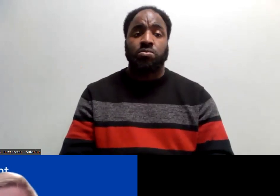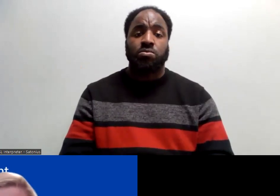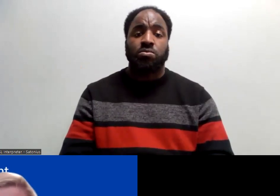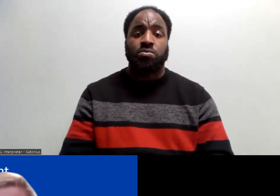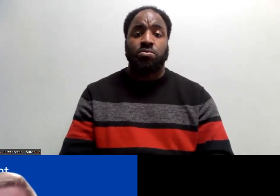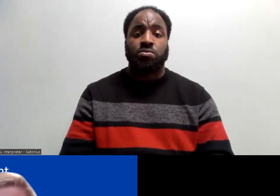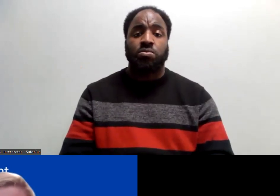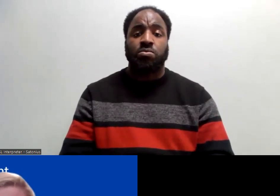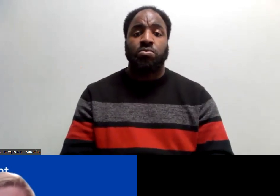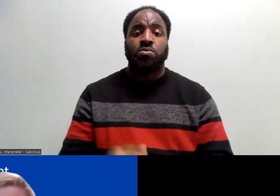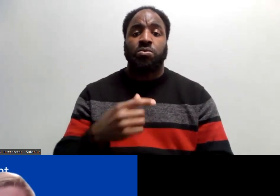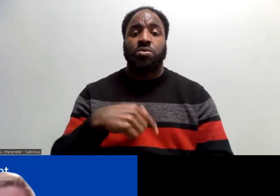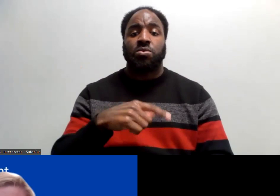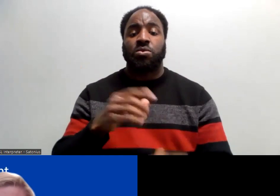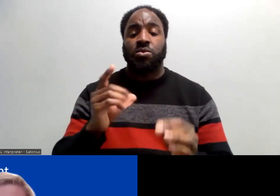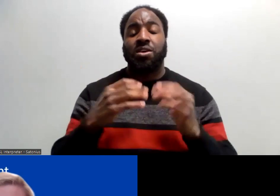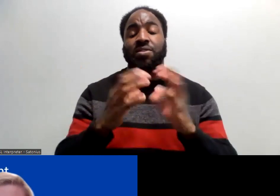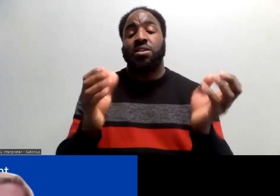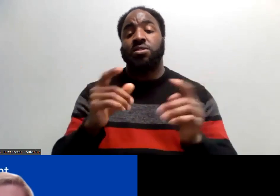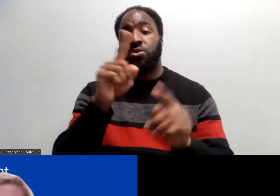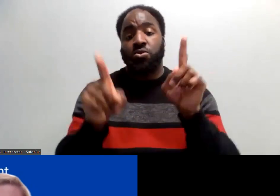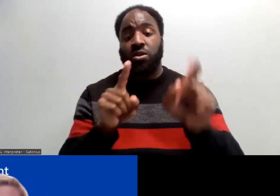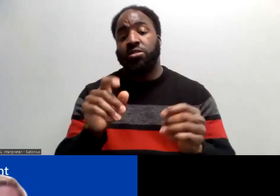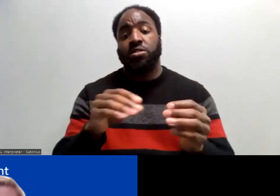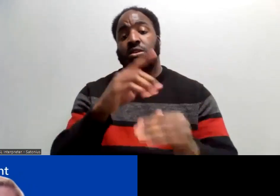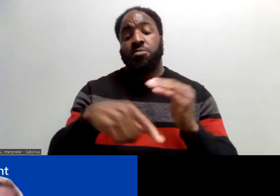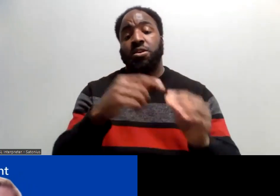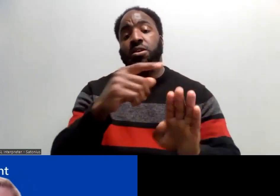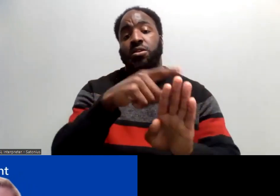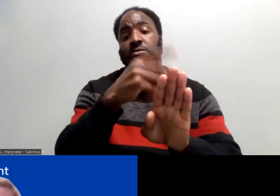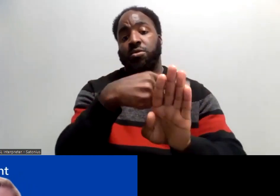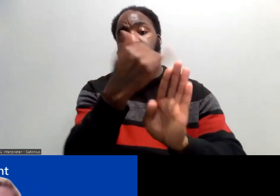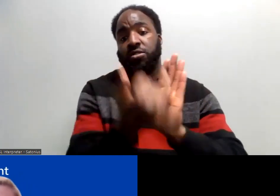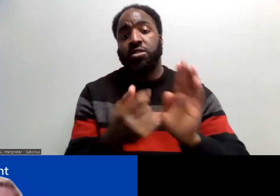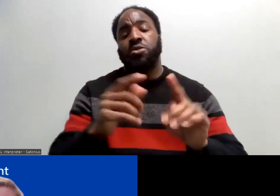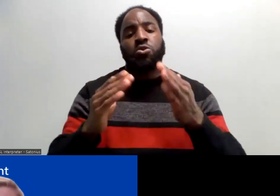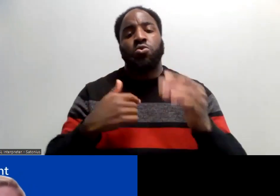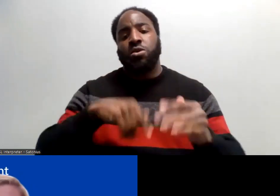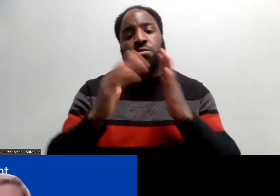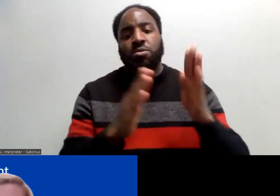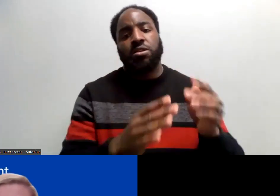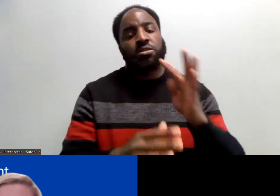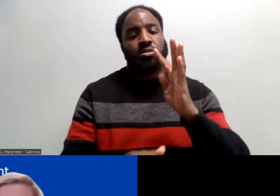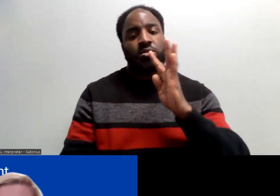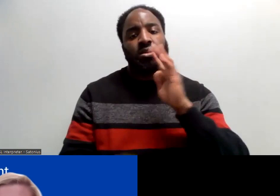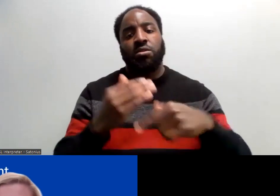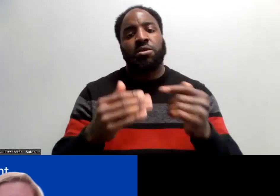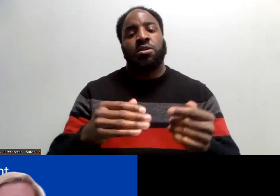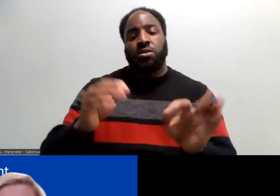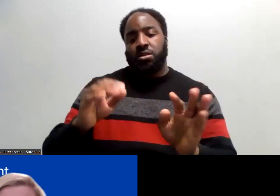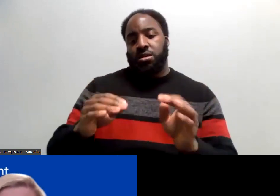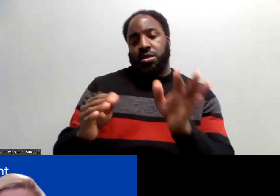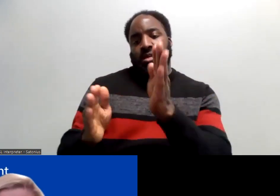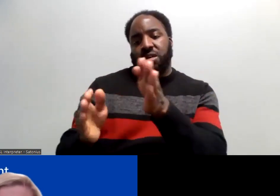We do have thoughts and questions on the initiatives, but we had prepared to speak about them more in the section of the agenda reserved for our feedback.